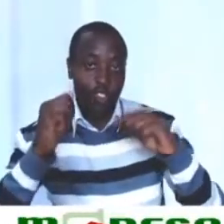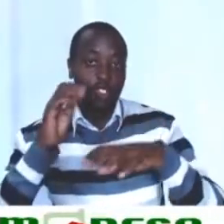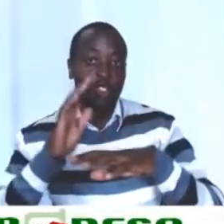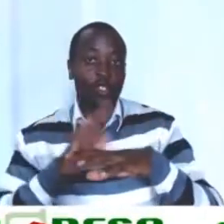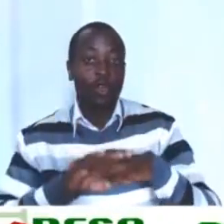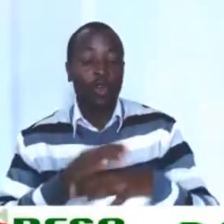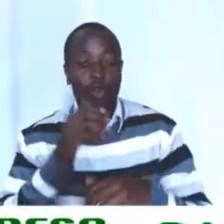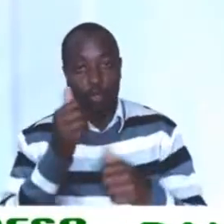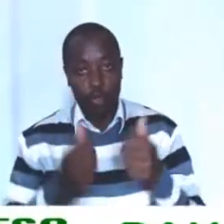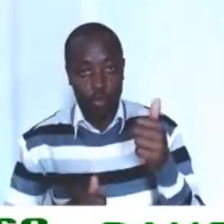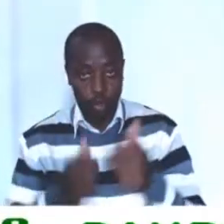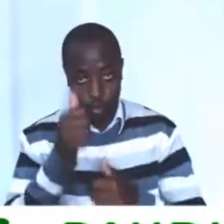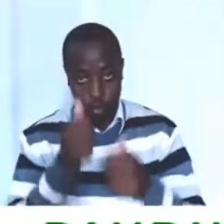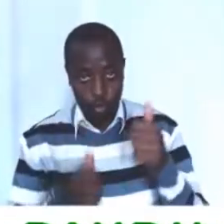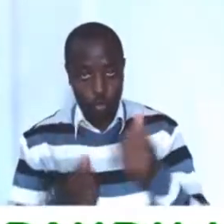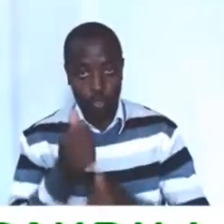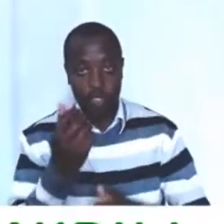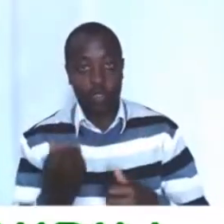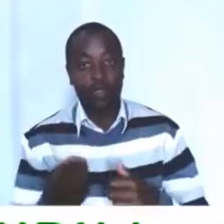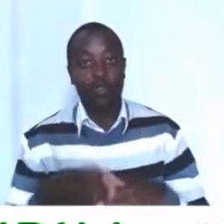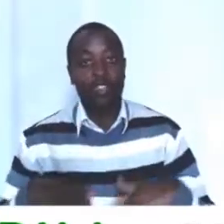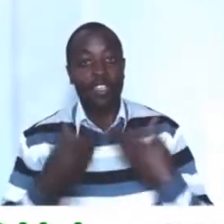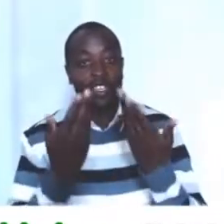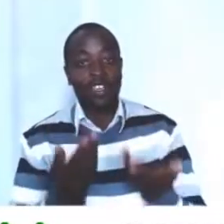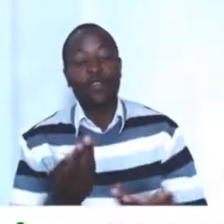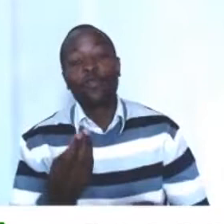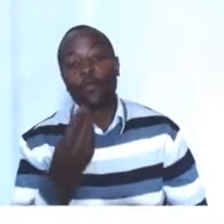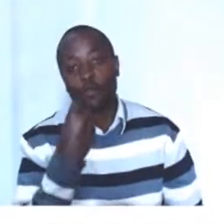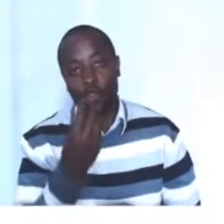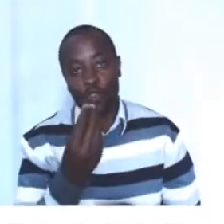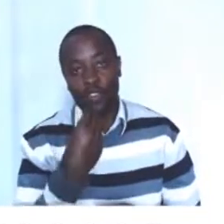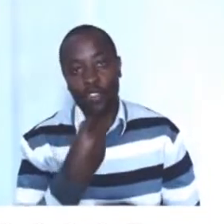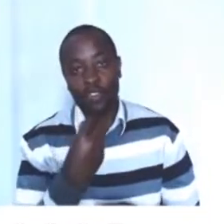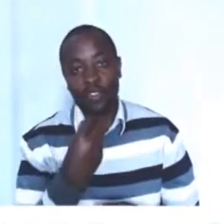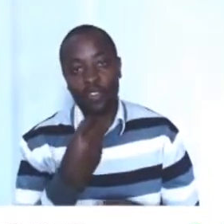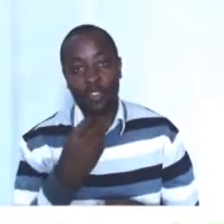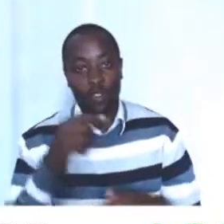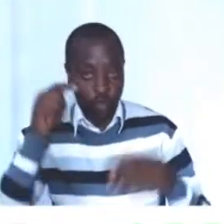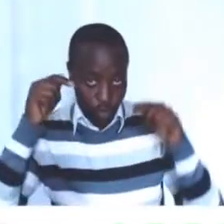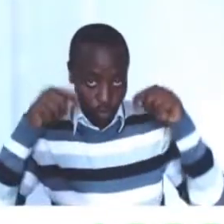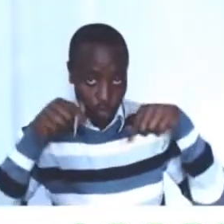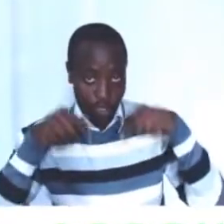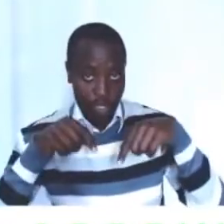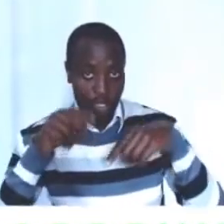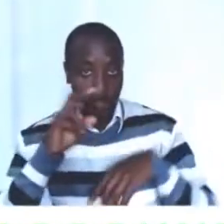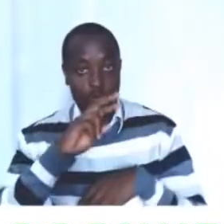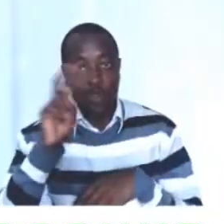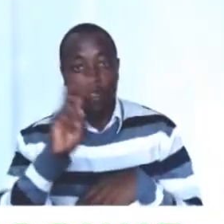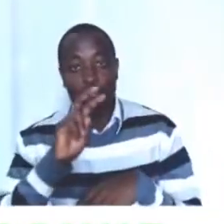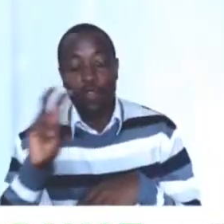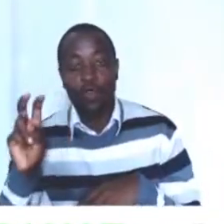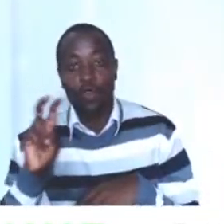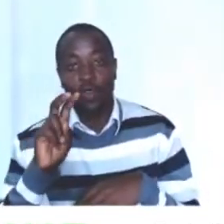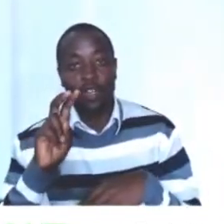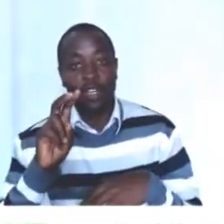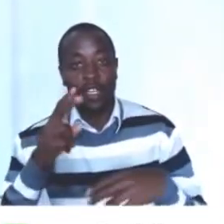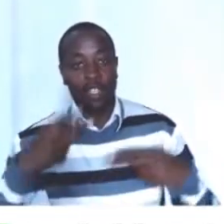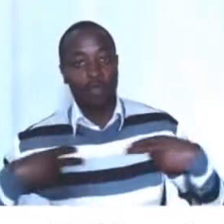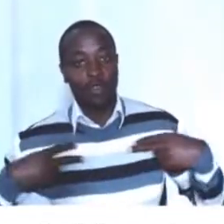which one you feed. And today we are going to be looking at the body and the